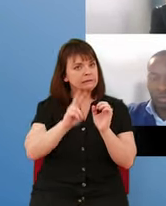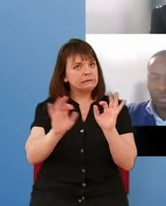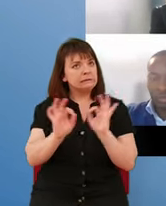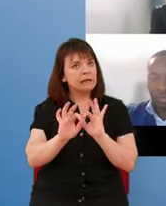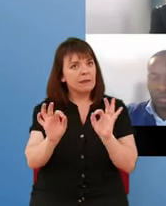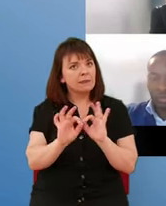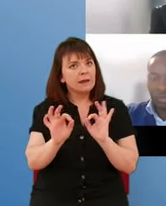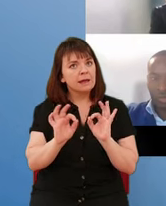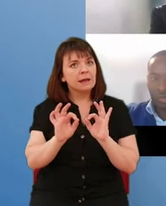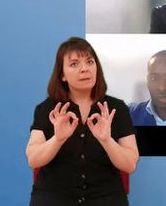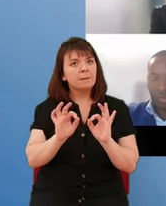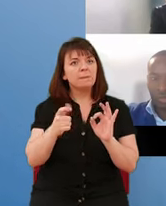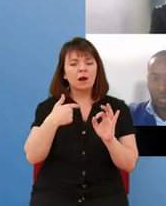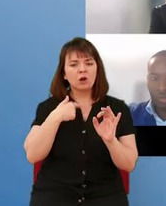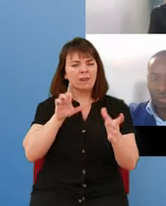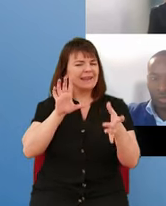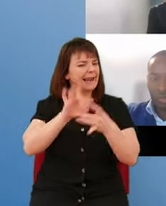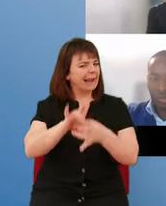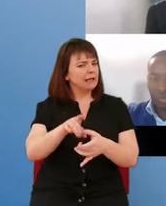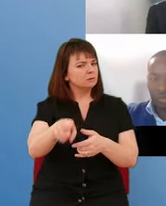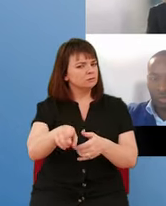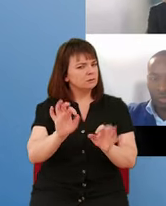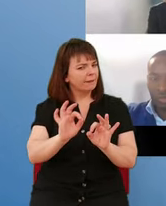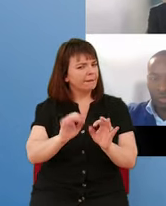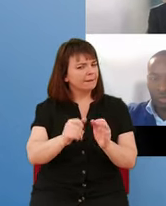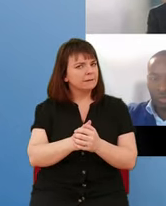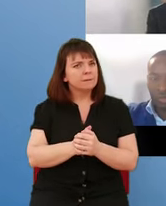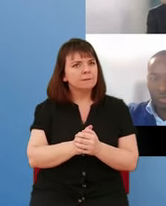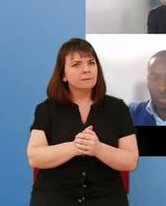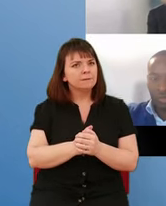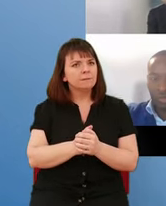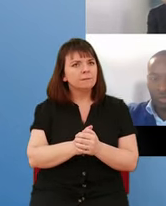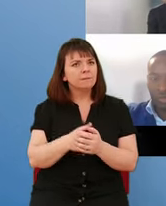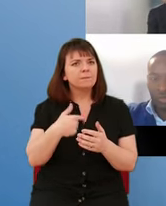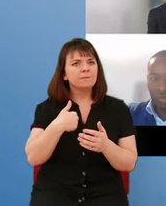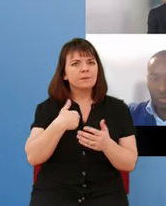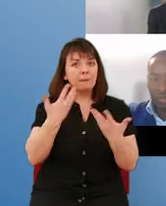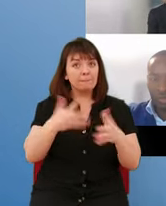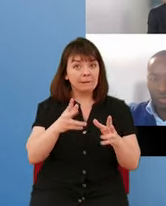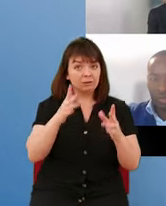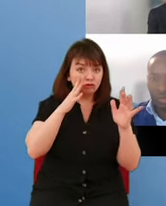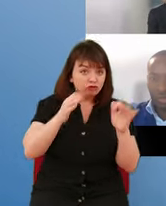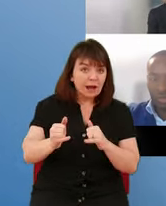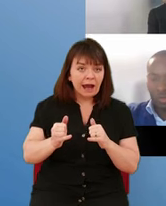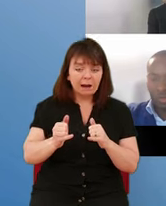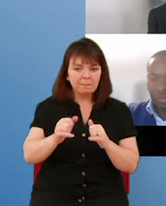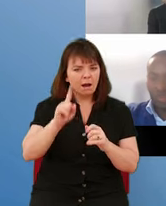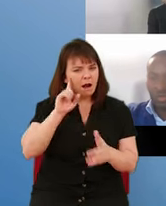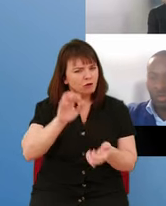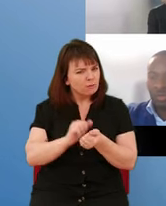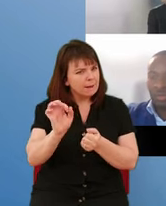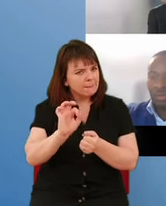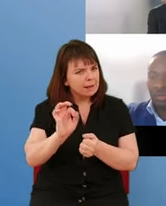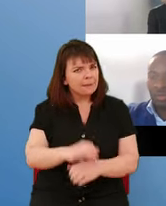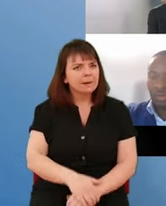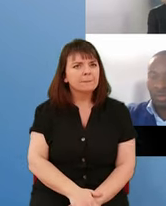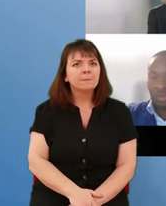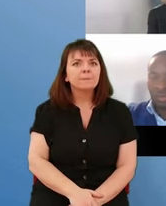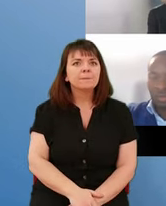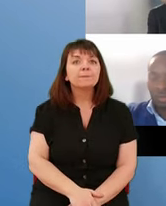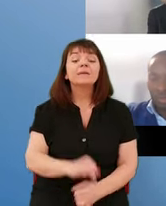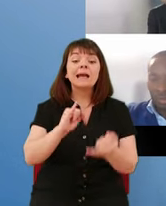I did check earlier. Sadie? I didn't recall anything from Carl. Thank you. So with regards to the first